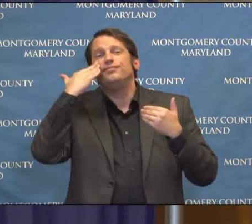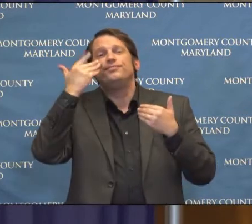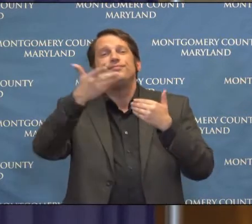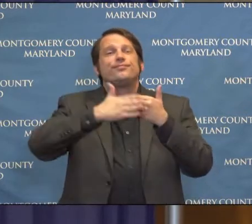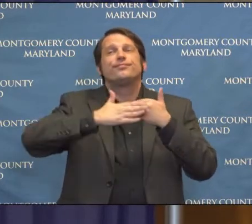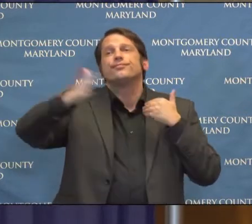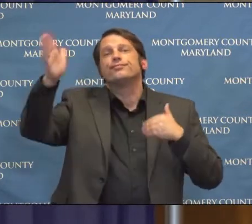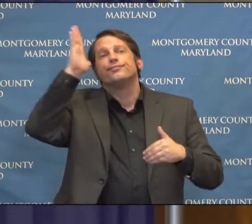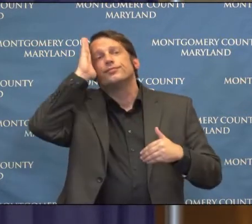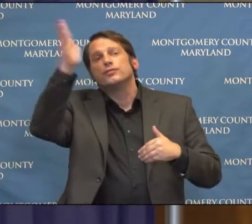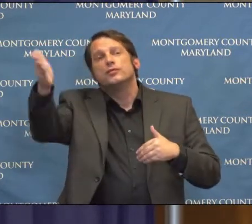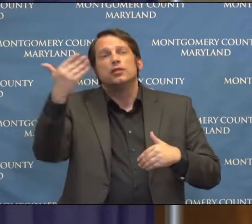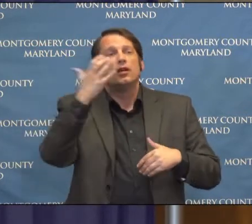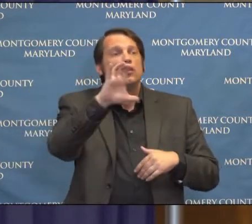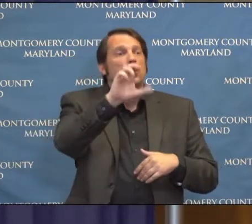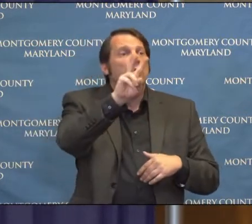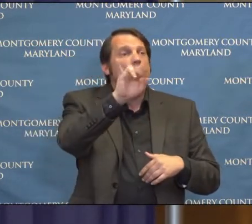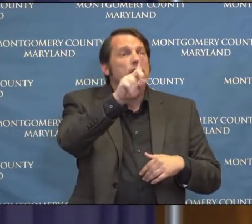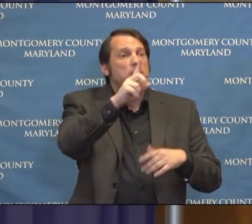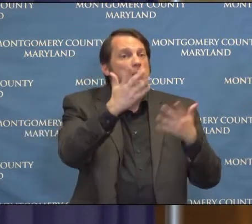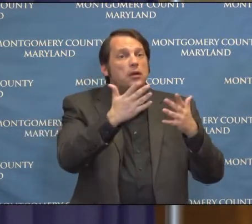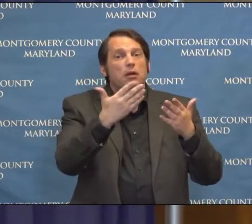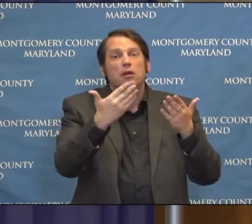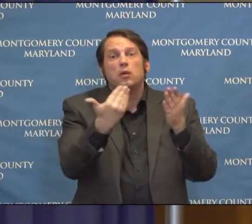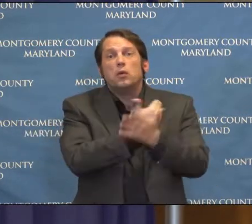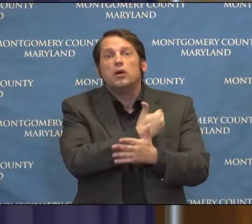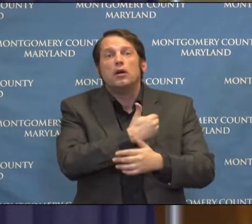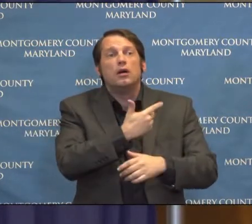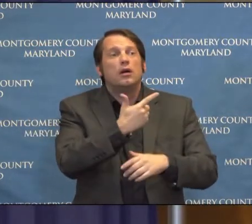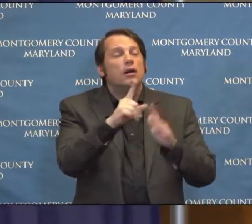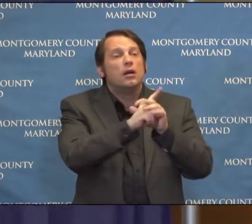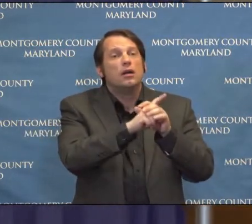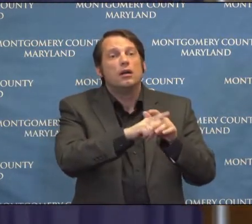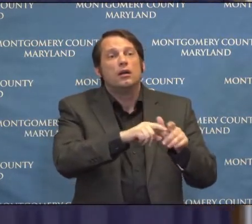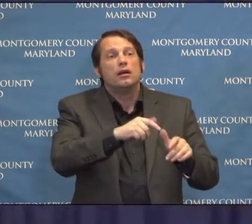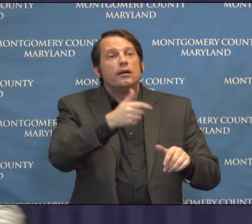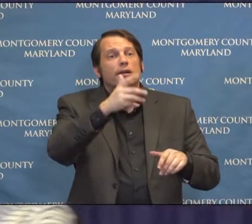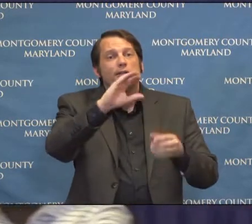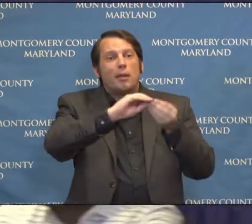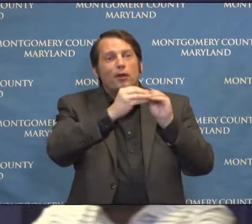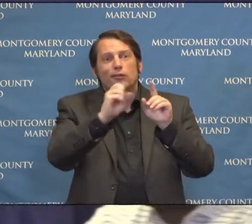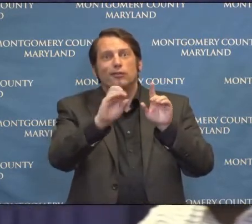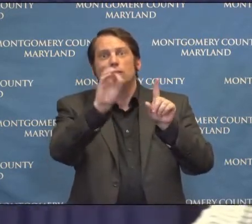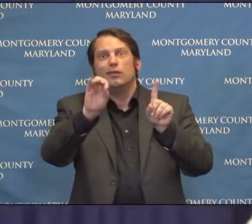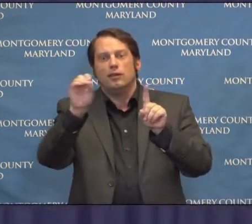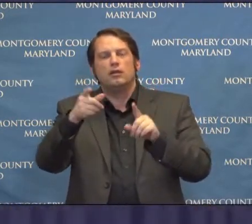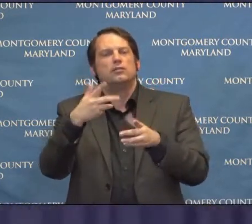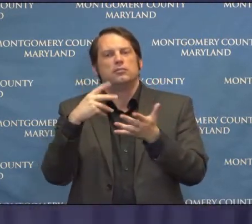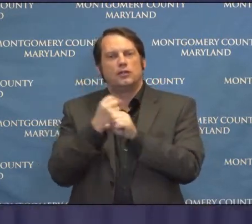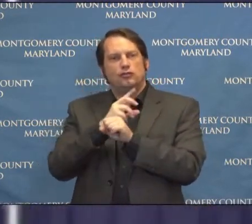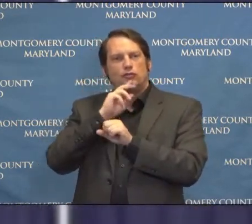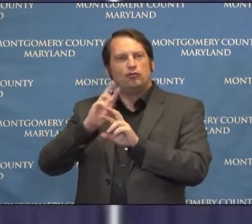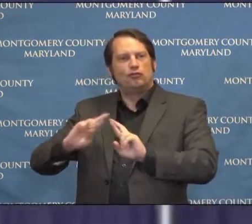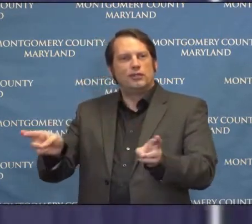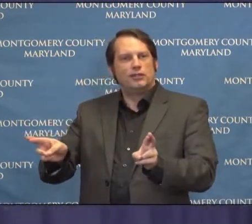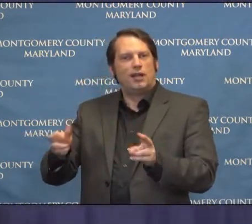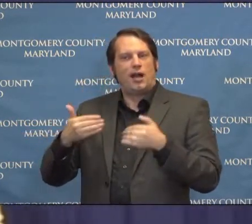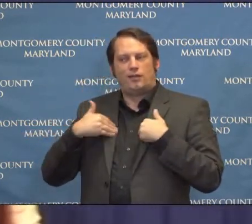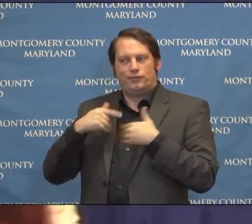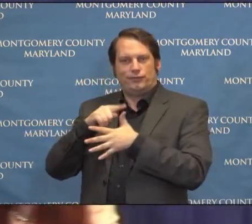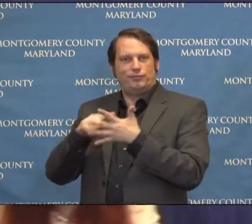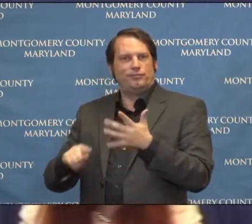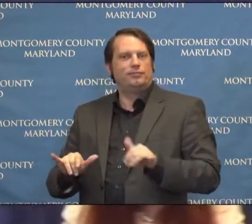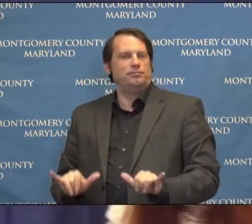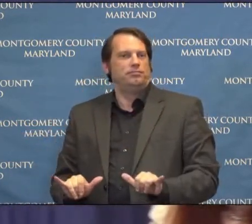constructs. Thank you, Dr. Gales. Dr. Smith, there are lots of students who have parents that have to go to work or don't